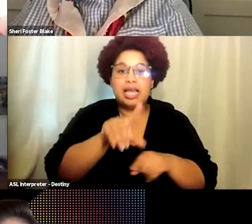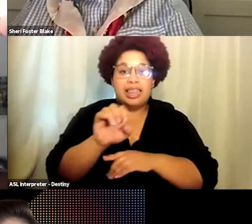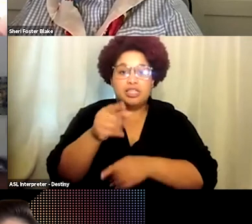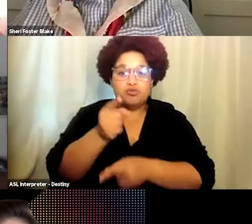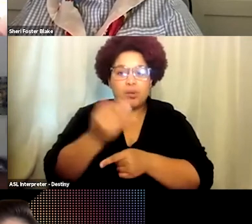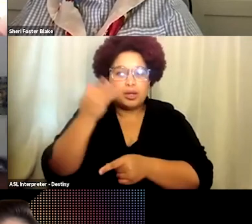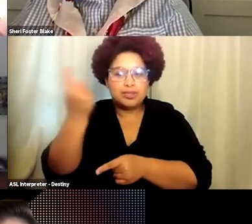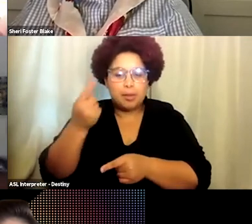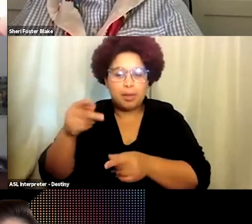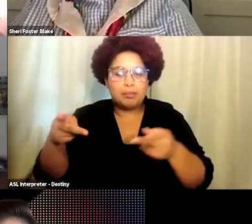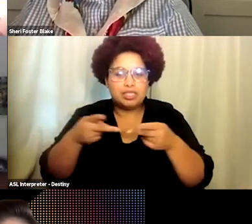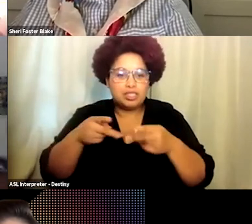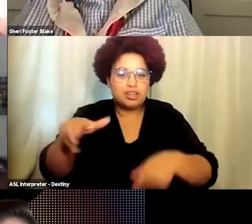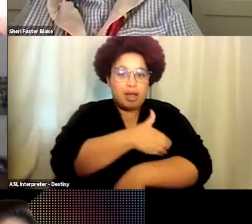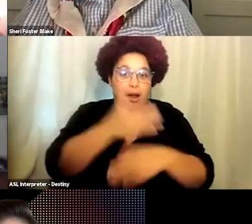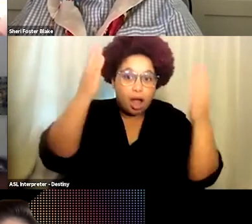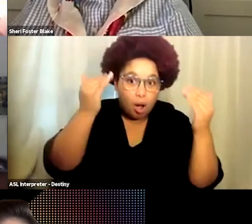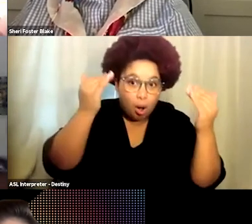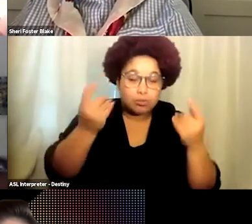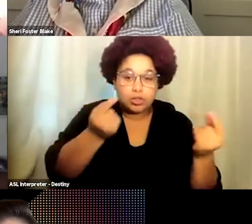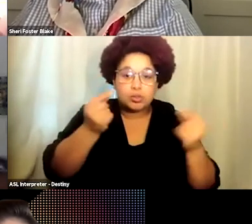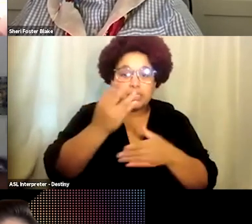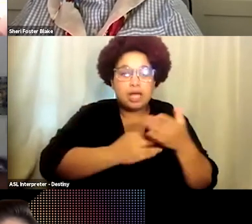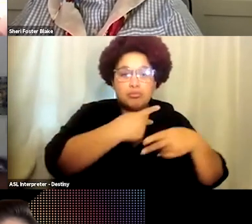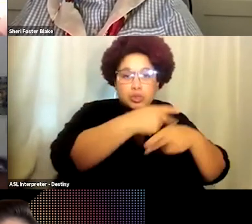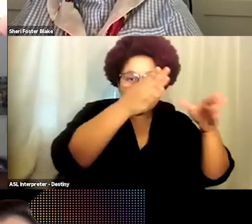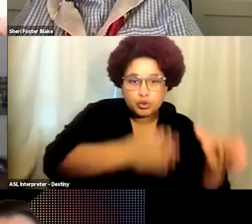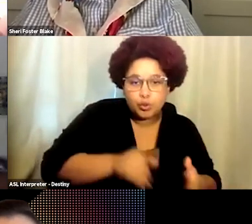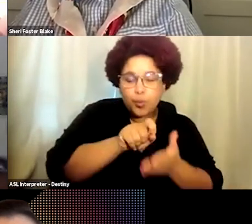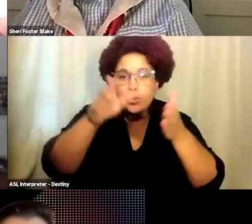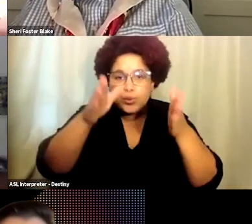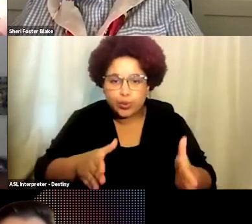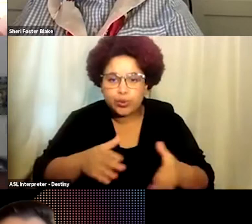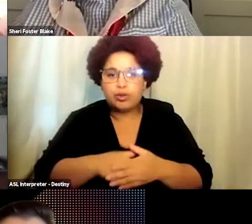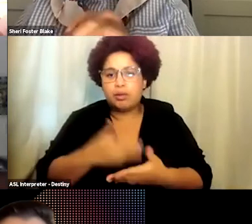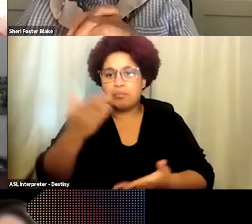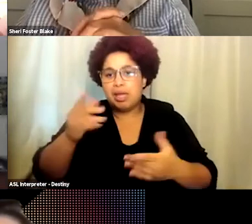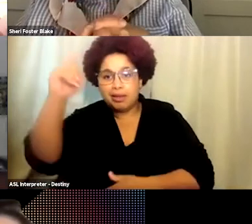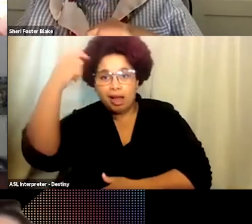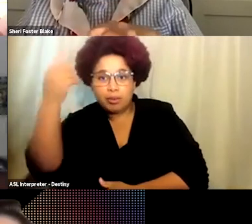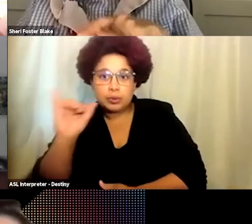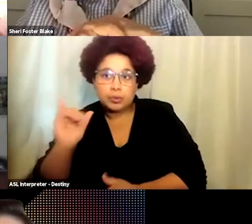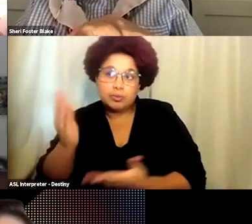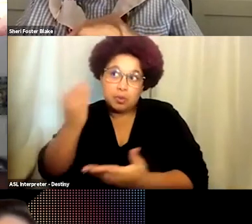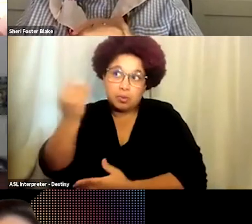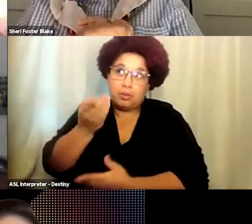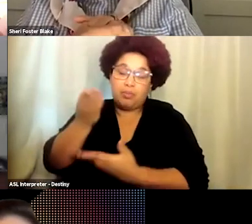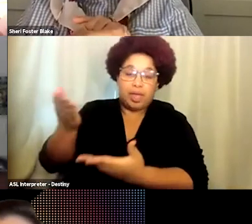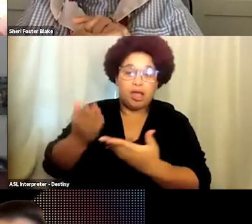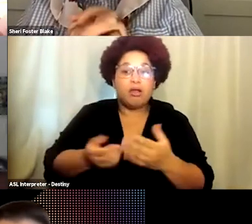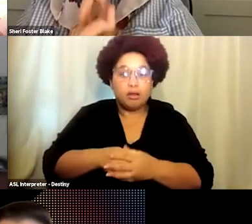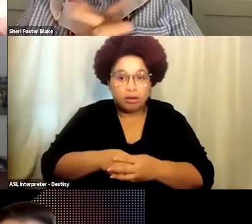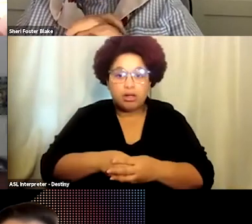in position of power. At least I hope we do. Some producer, some writer, something. I don't know. Maybe government. If you know somebody in government, and bend their